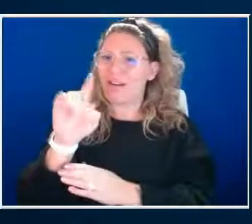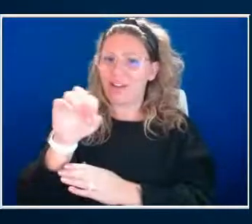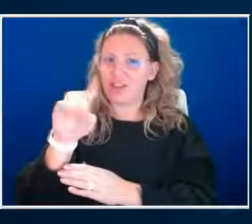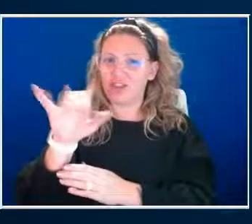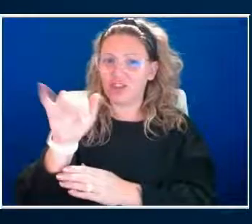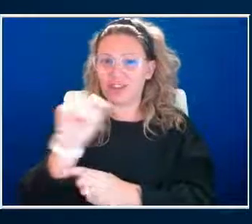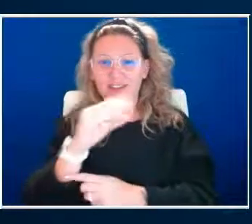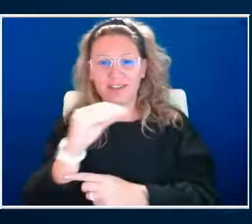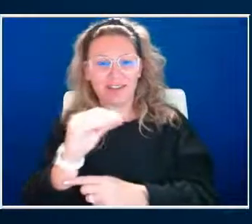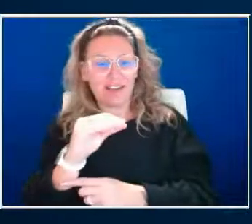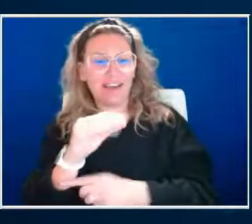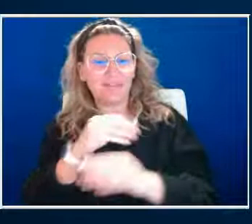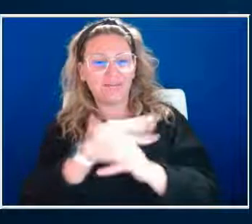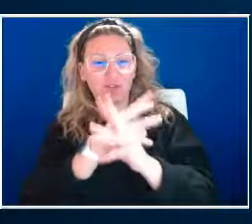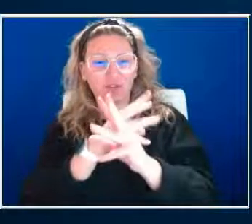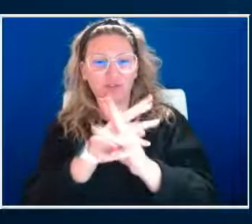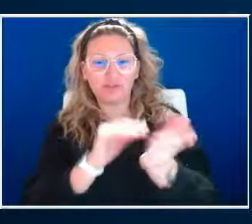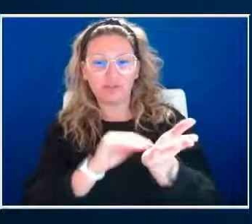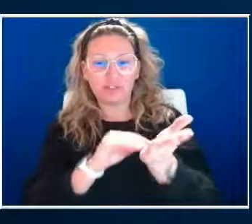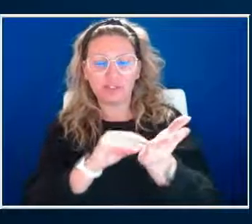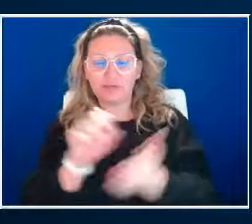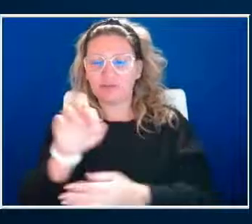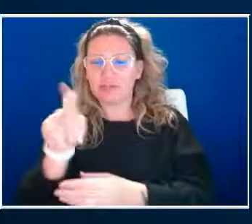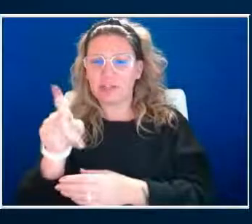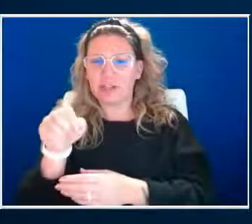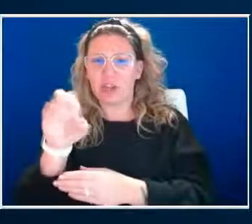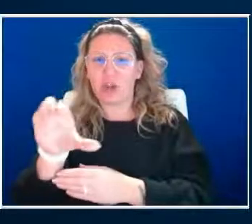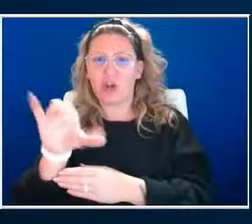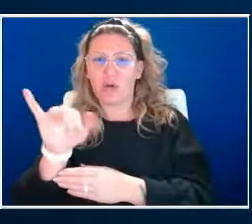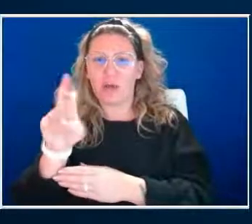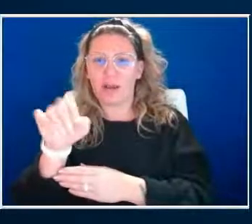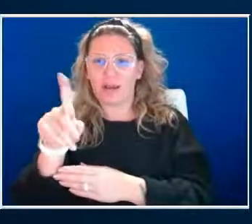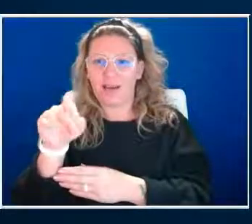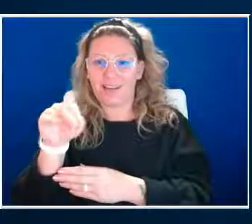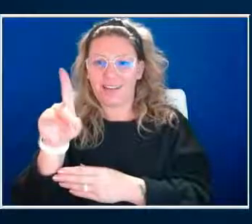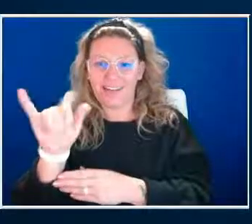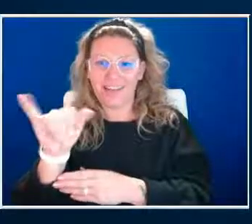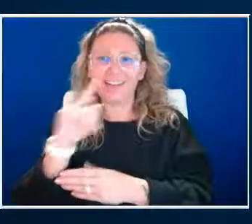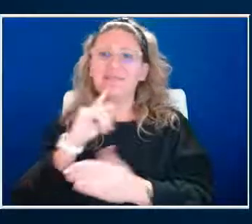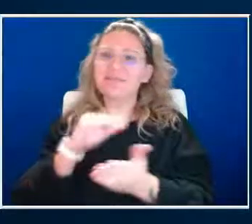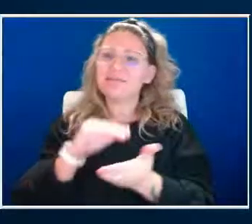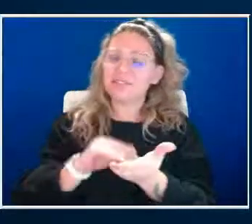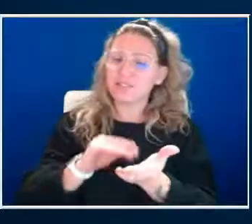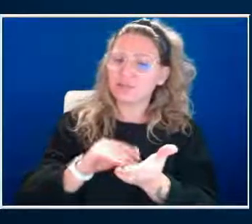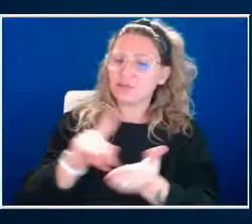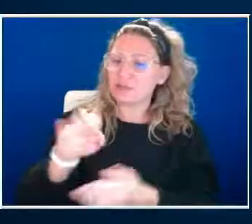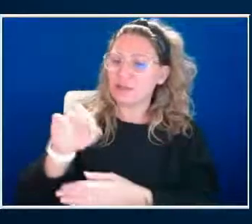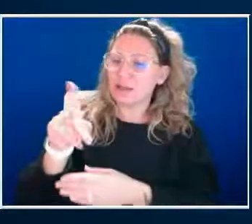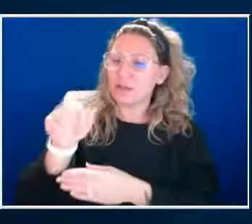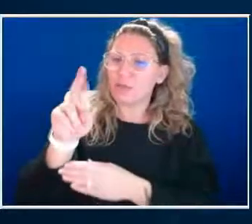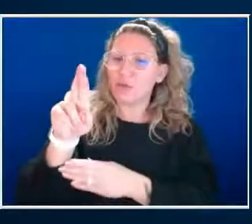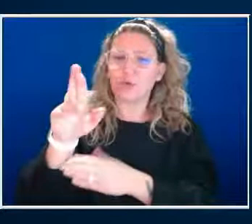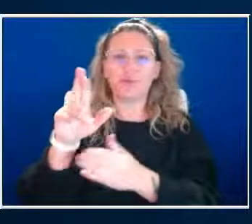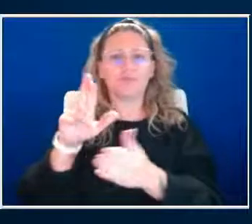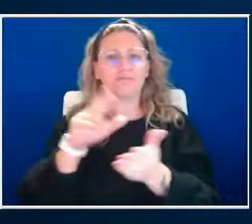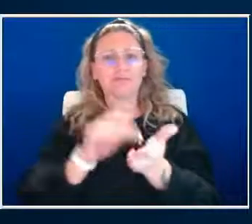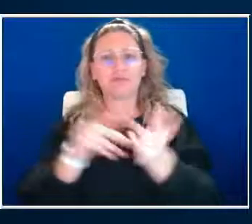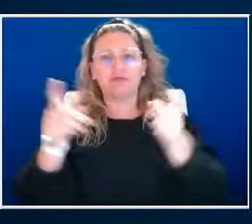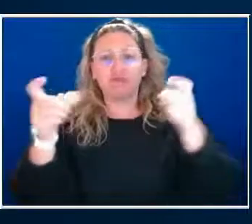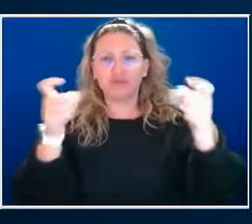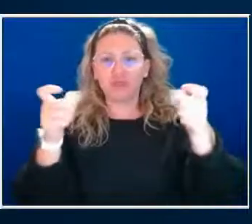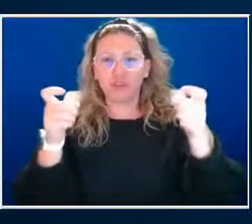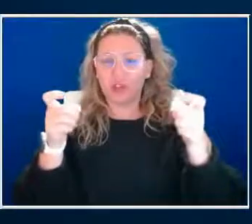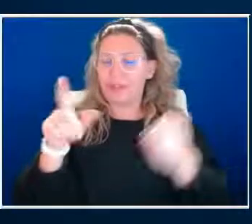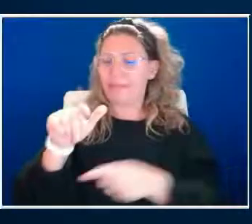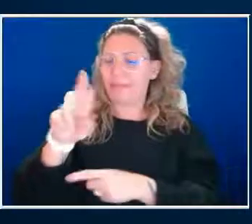Eric Lai, a microvascular plastic surgeon. Dr. Kilgore is the physician in charge of the lymphedema program here at the University of